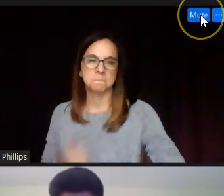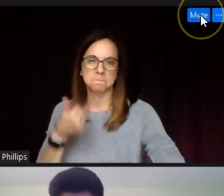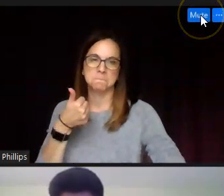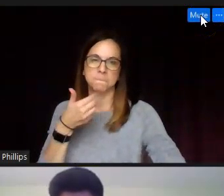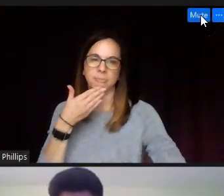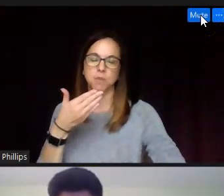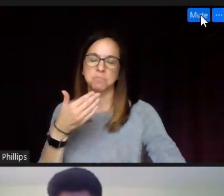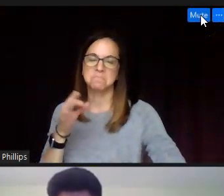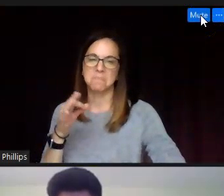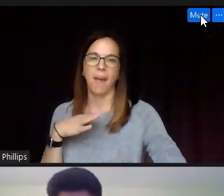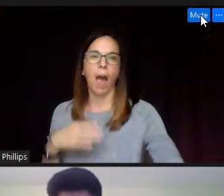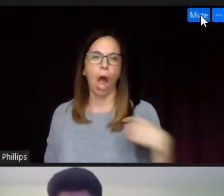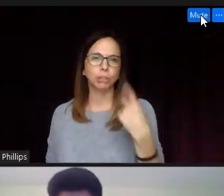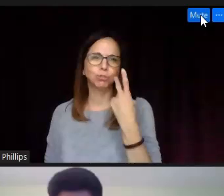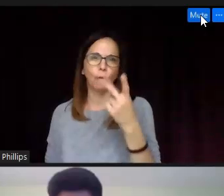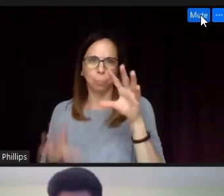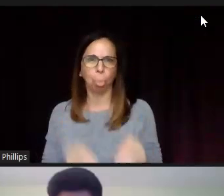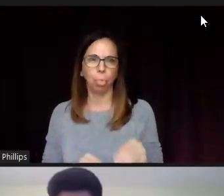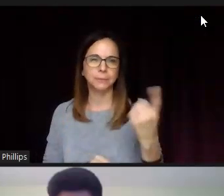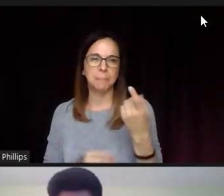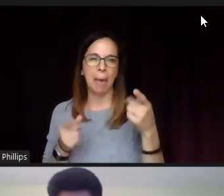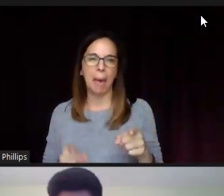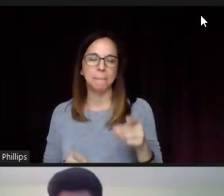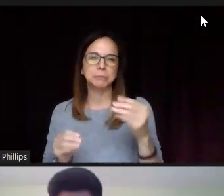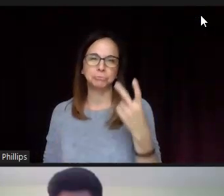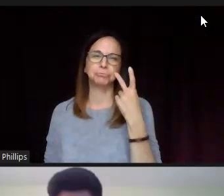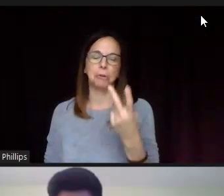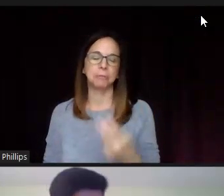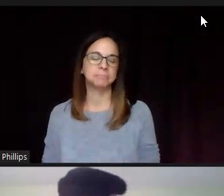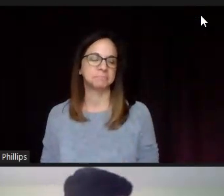Excellent, thank you. Yeah, I saw something happen there.